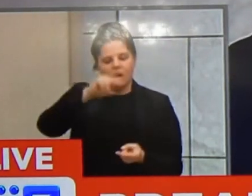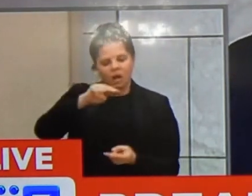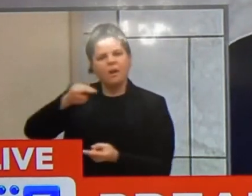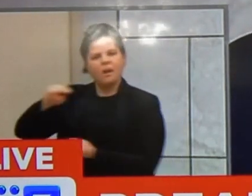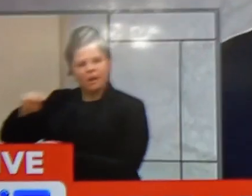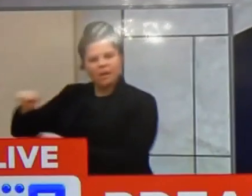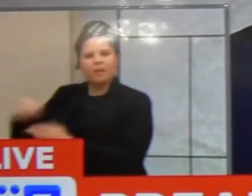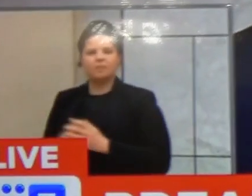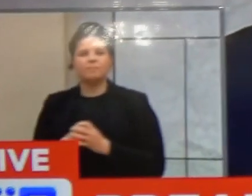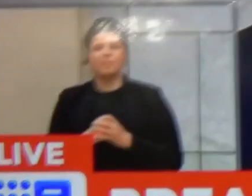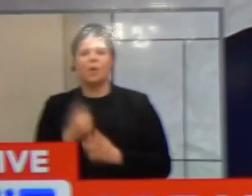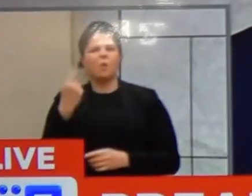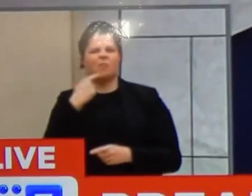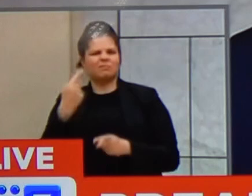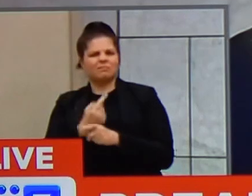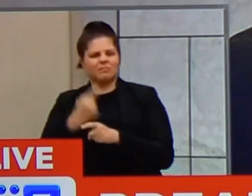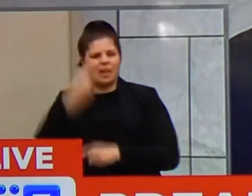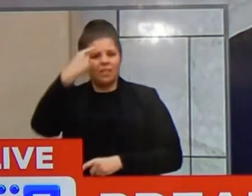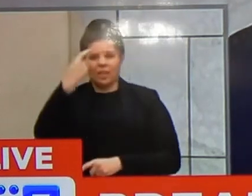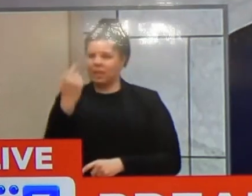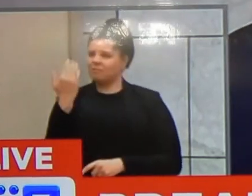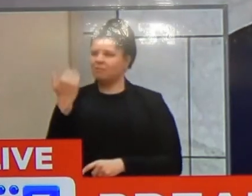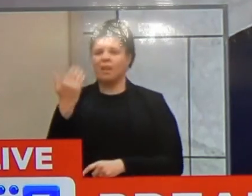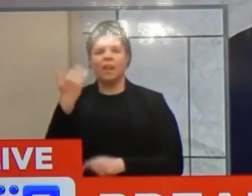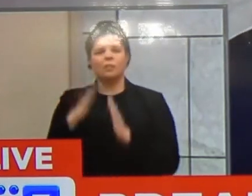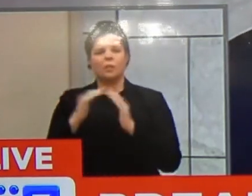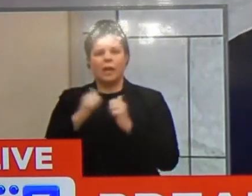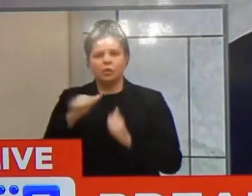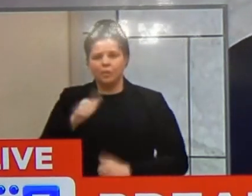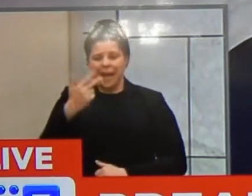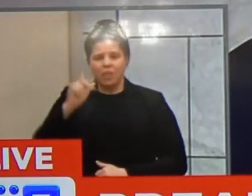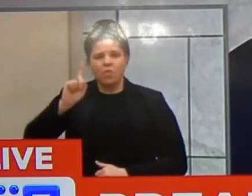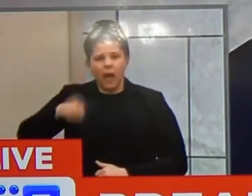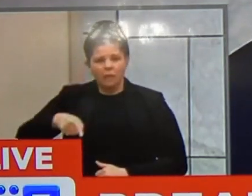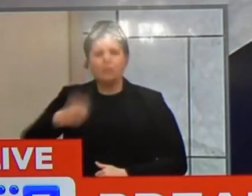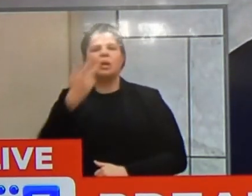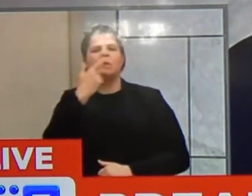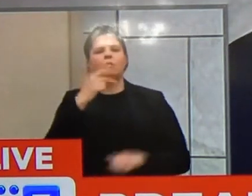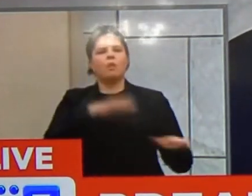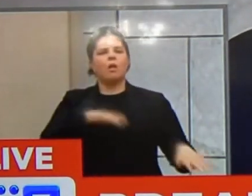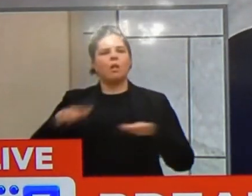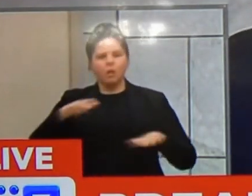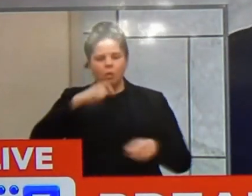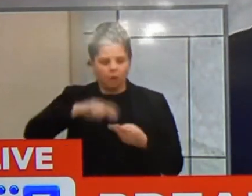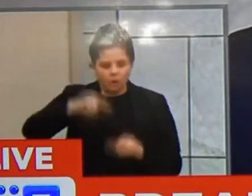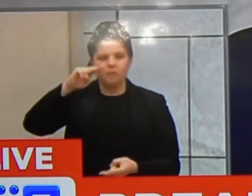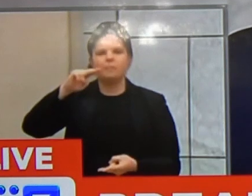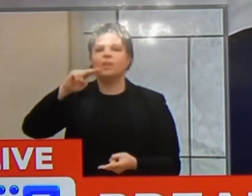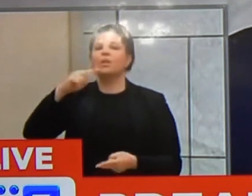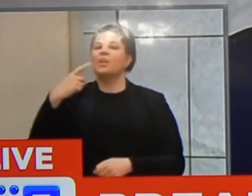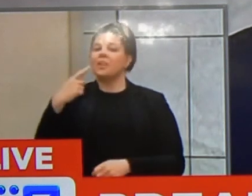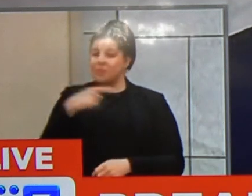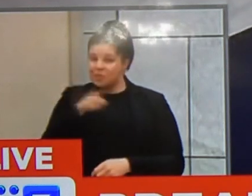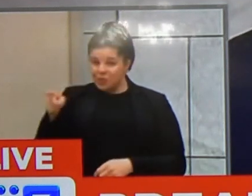as recently as last weekend. That is a tribute to the work that has been done by Australians in getting around